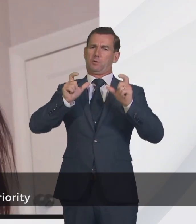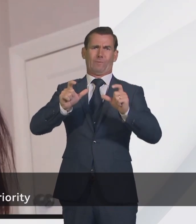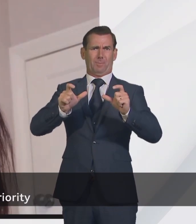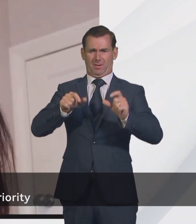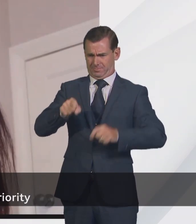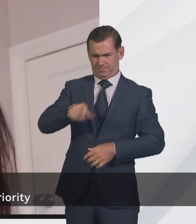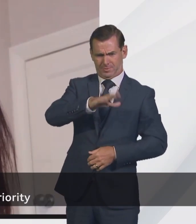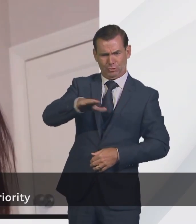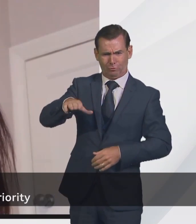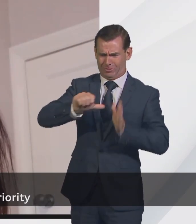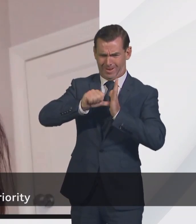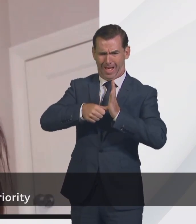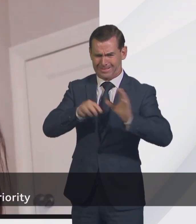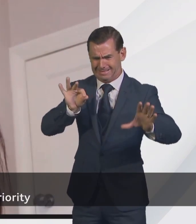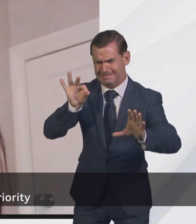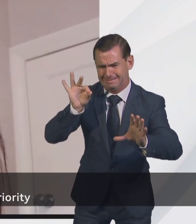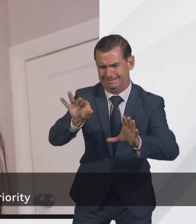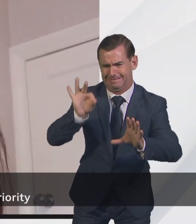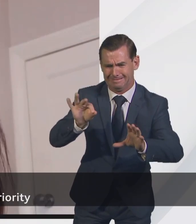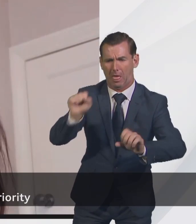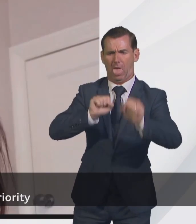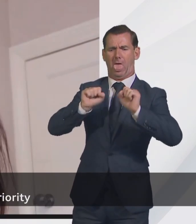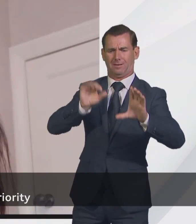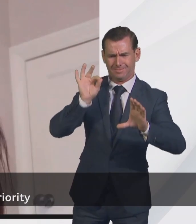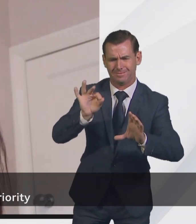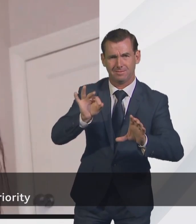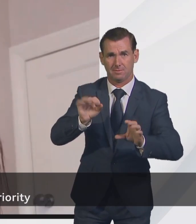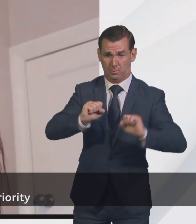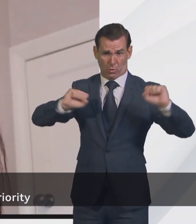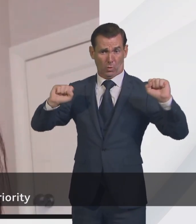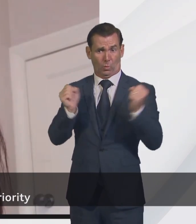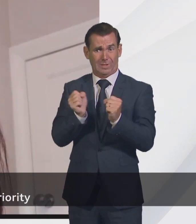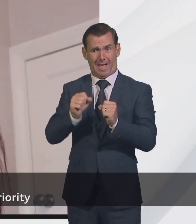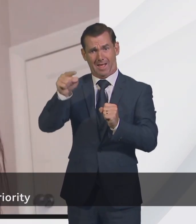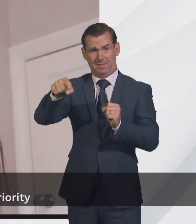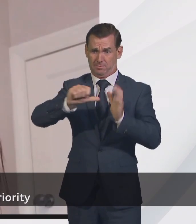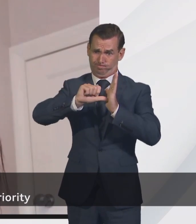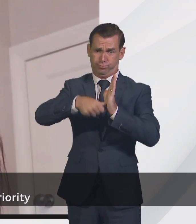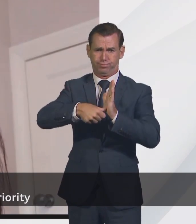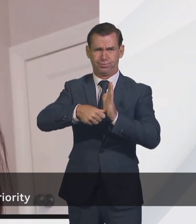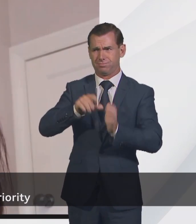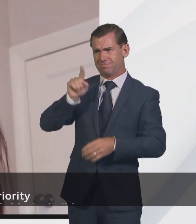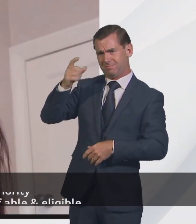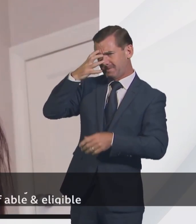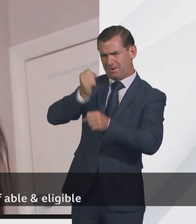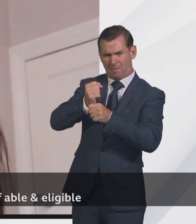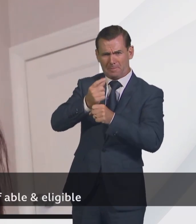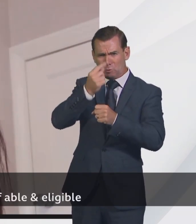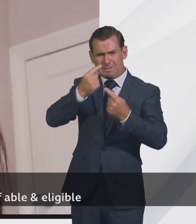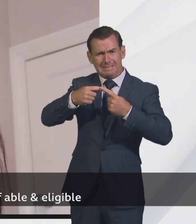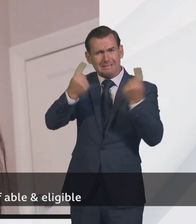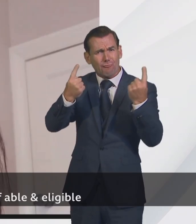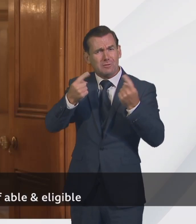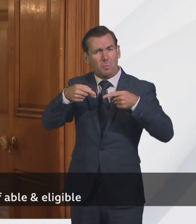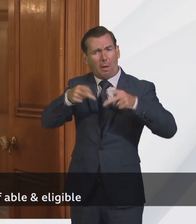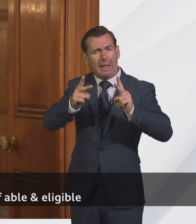winter virus season starts. What is the government going to do to make testing an easier, less intimidating process for